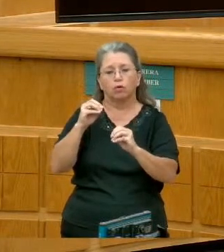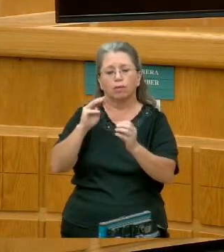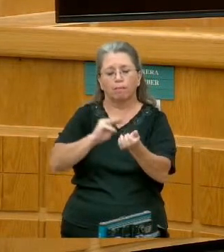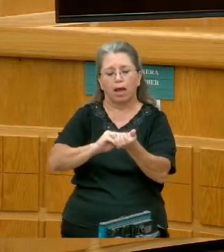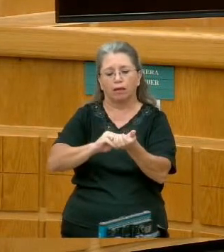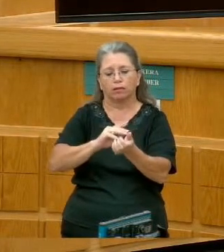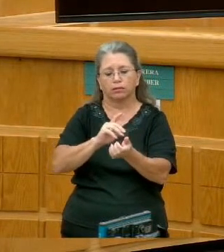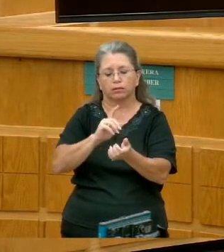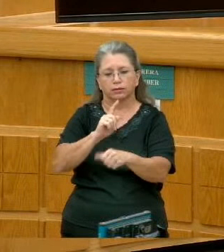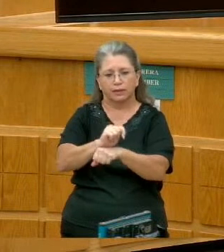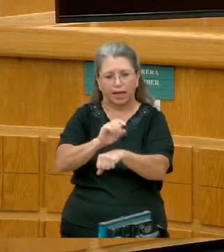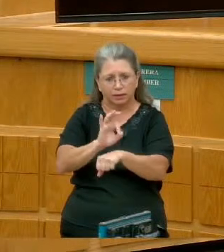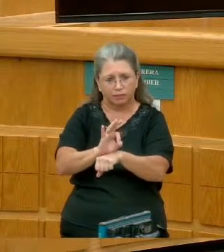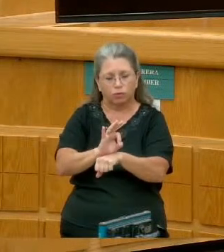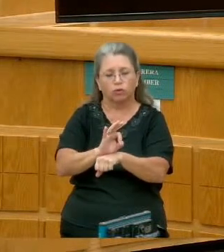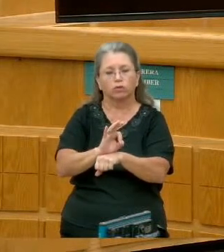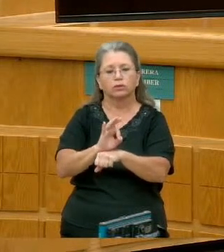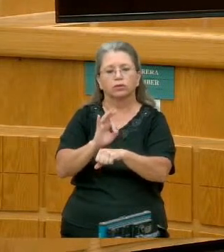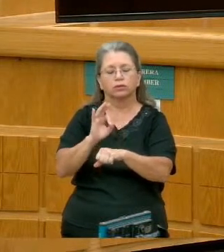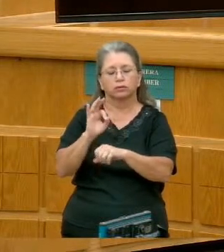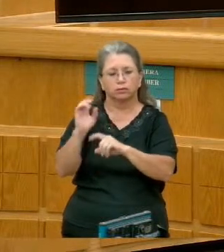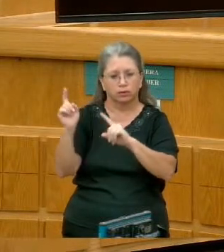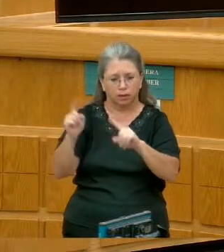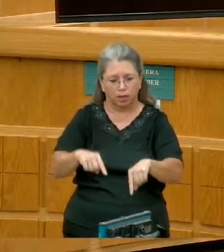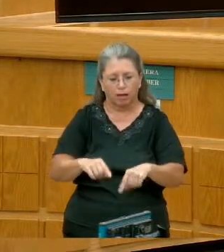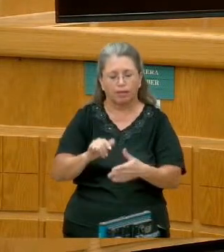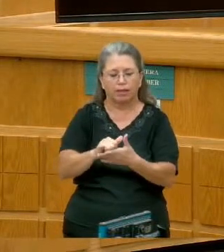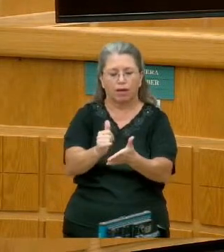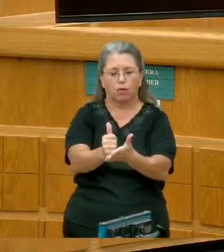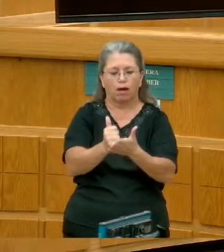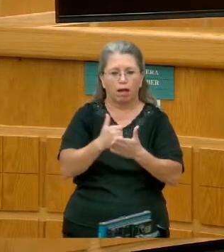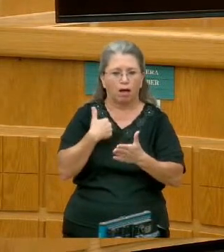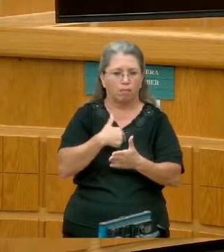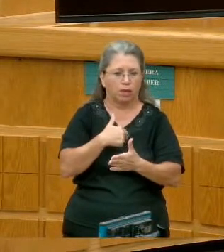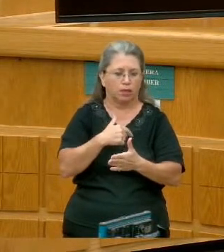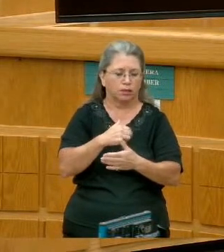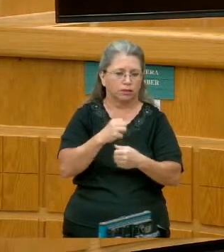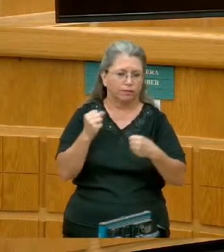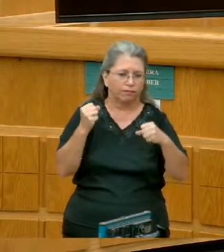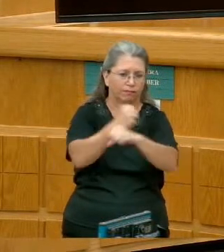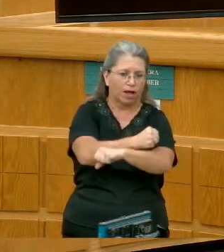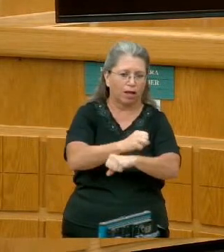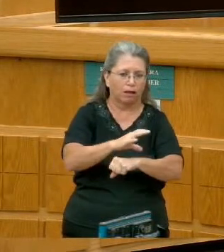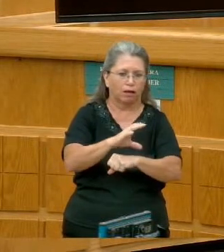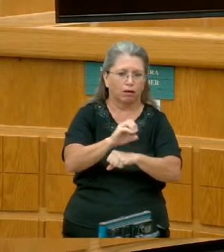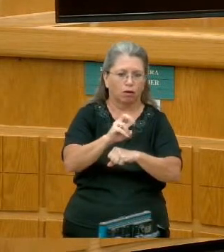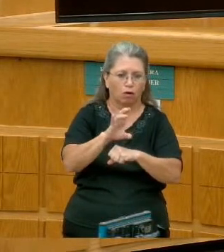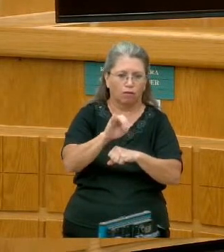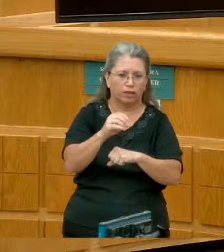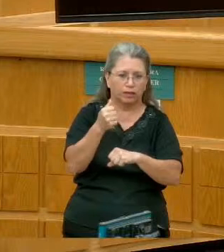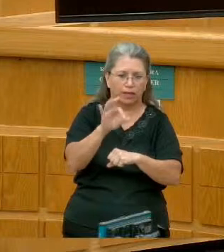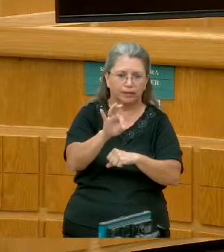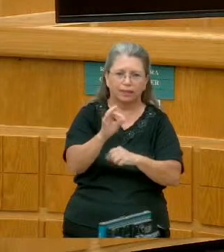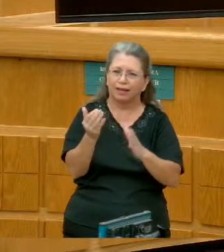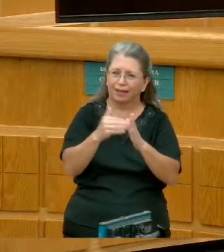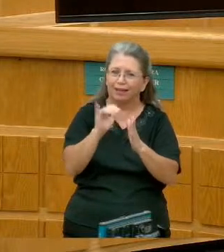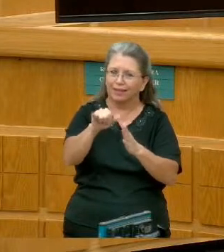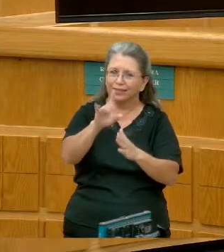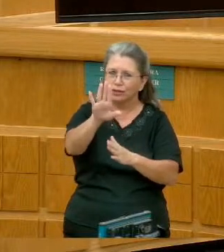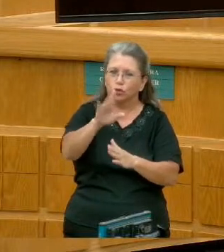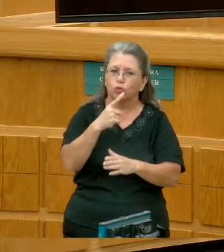Force. This is in order to help us combat COVID-19. Again, this is your red